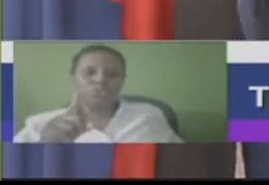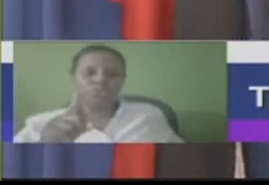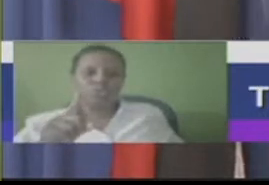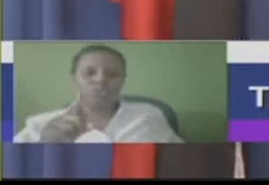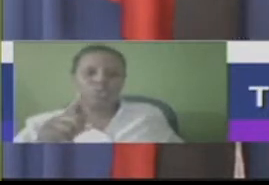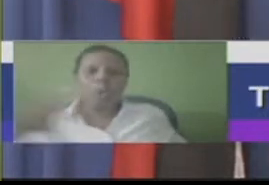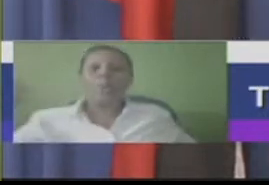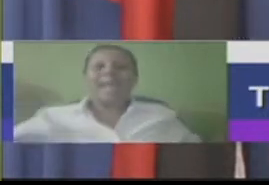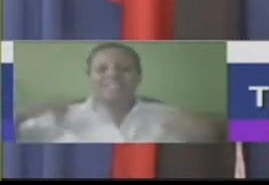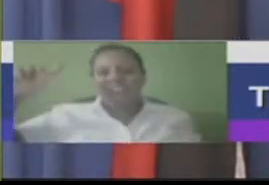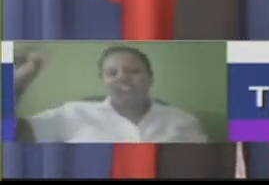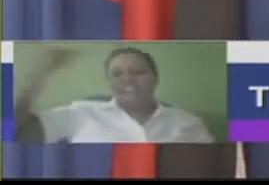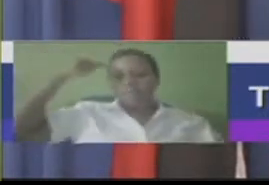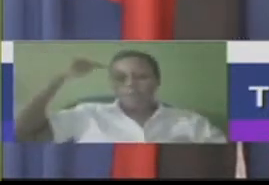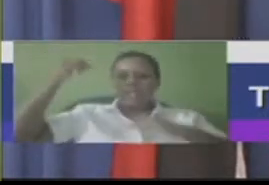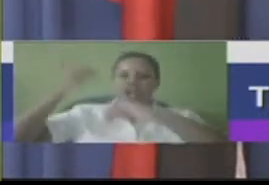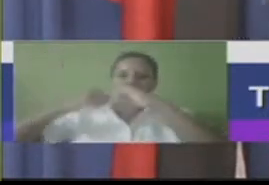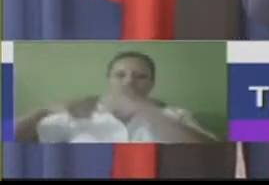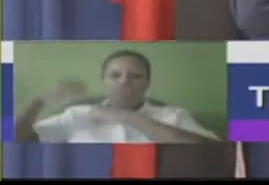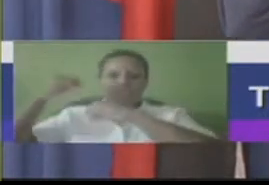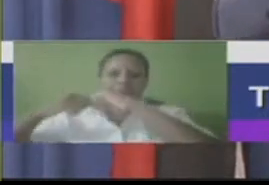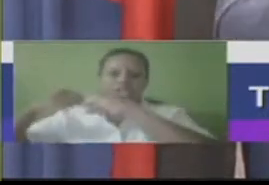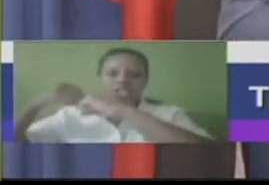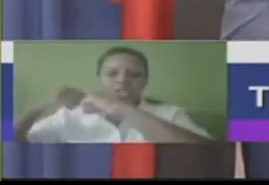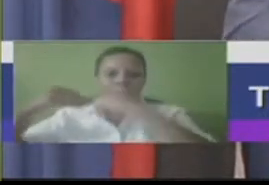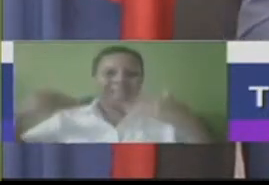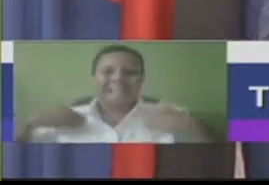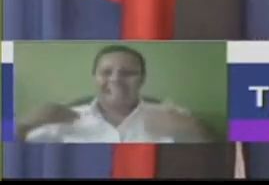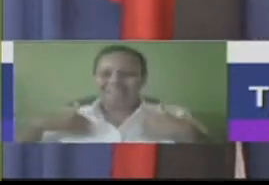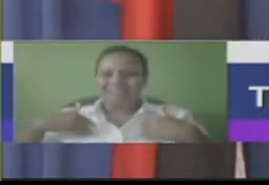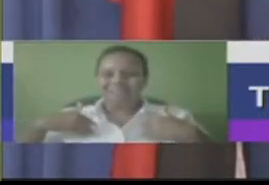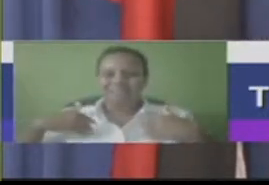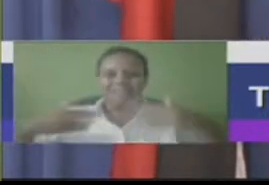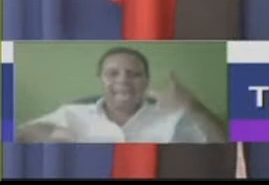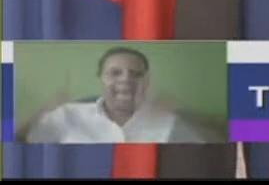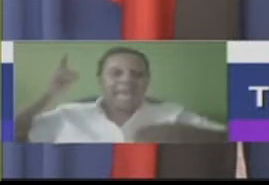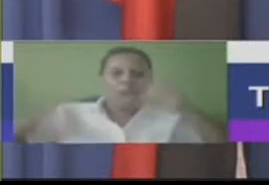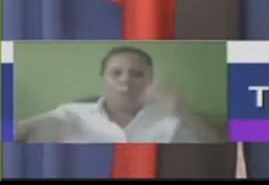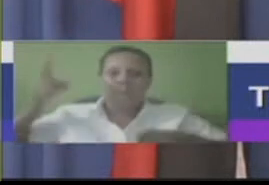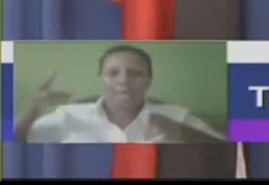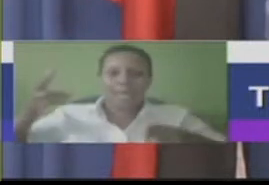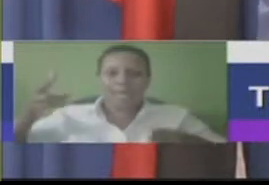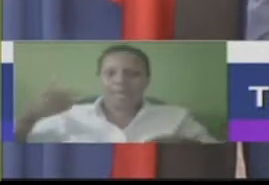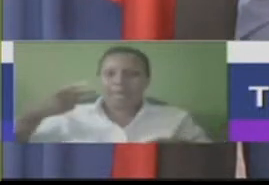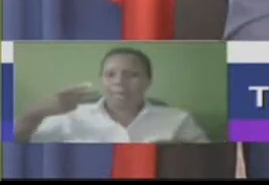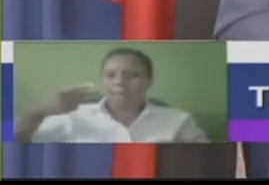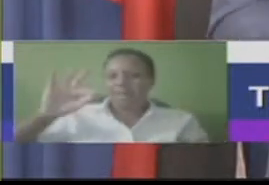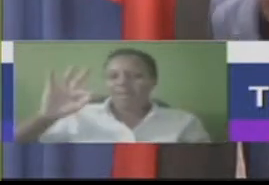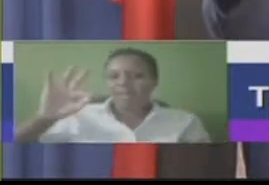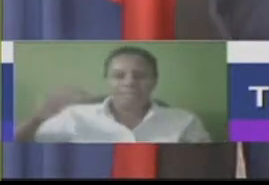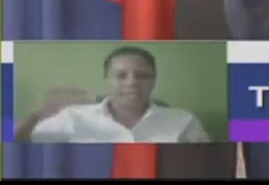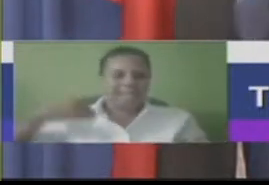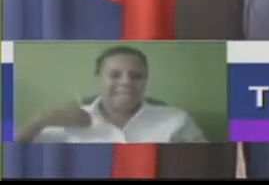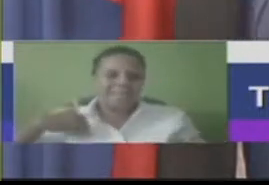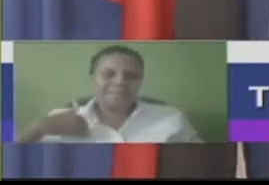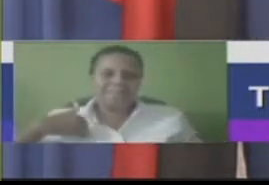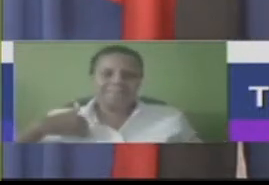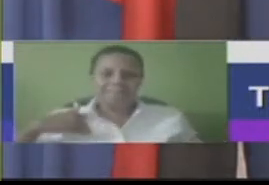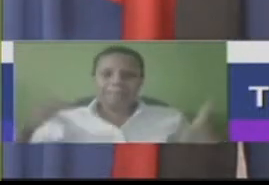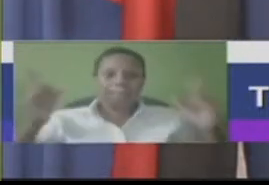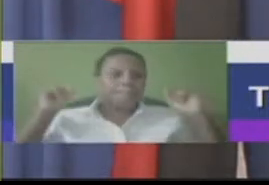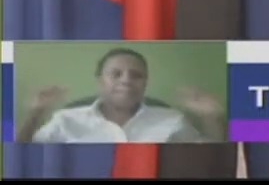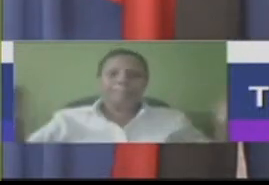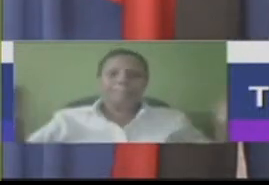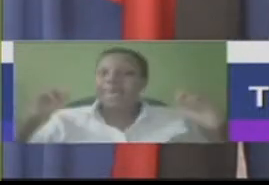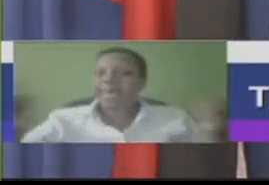have the highway to Point 14, so that's probably the biggest government project, one of the biggest